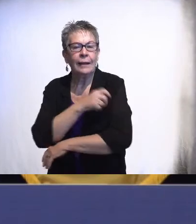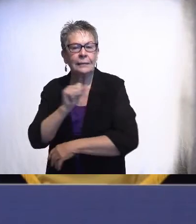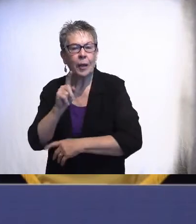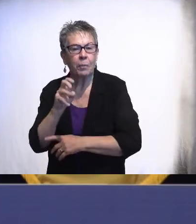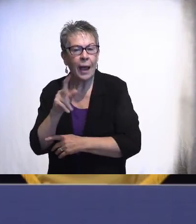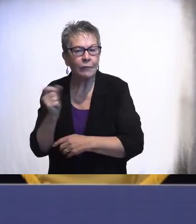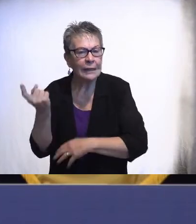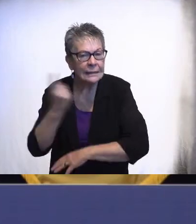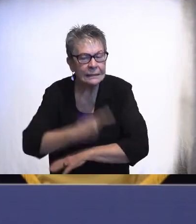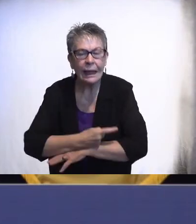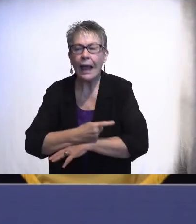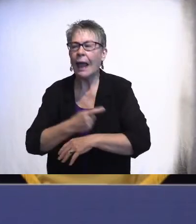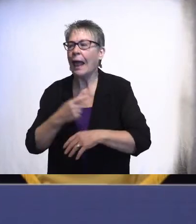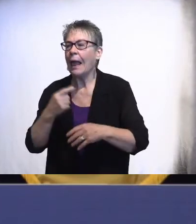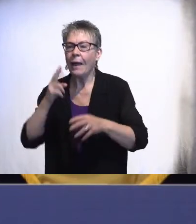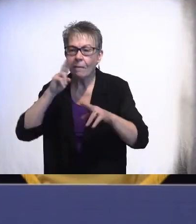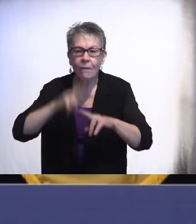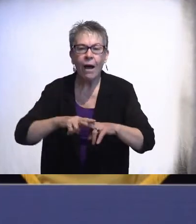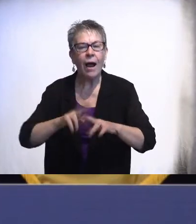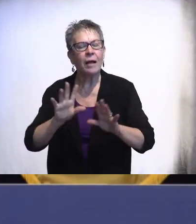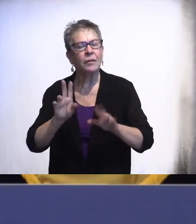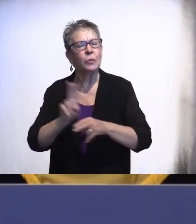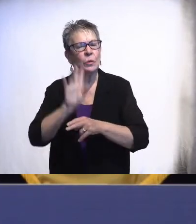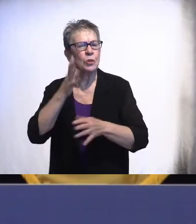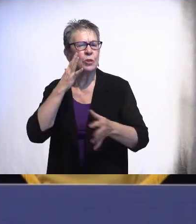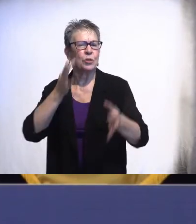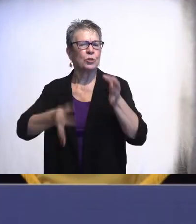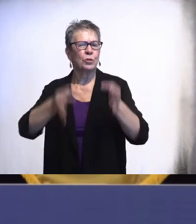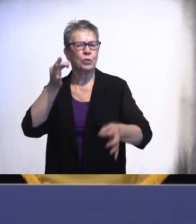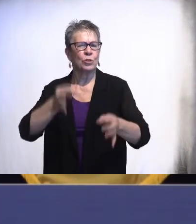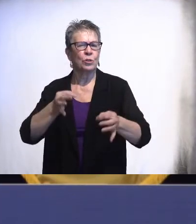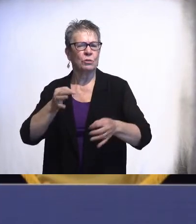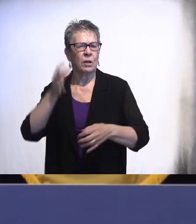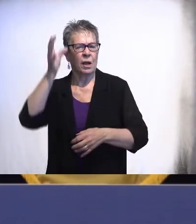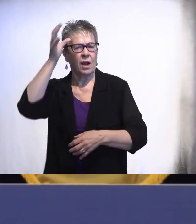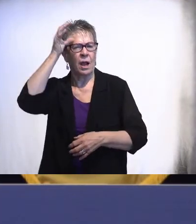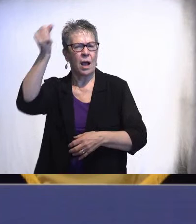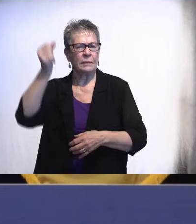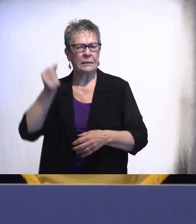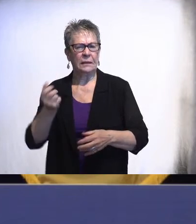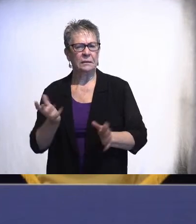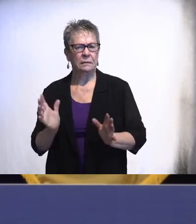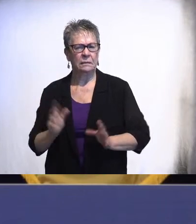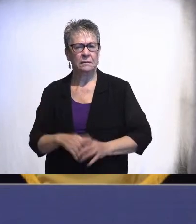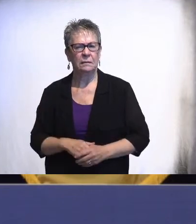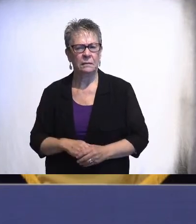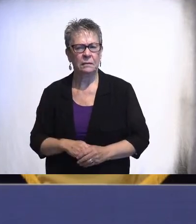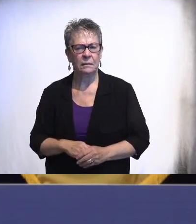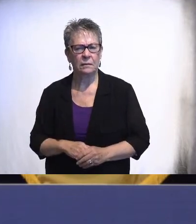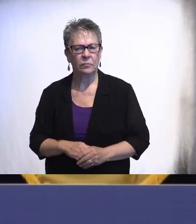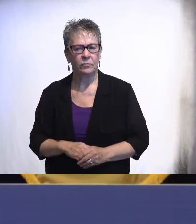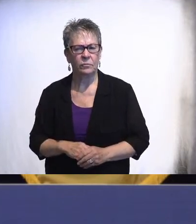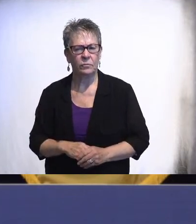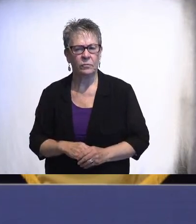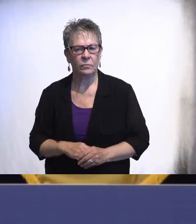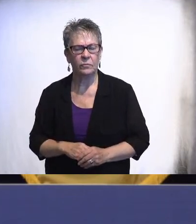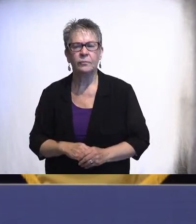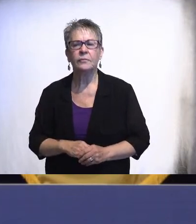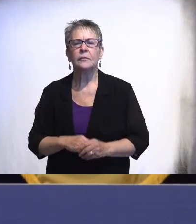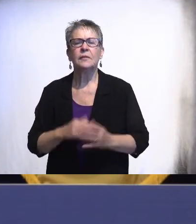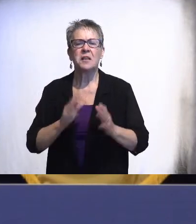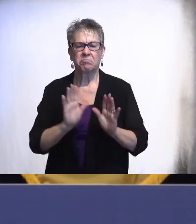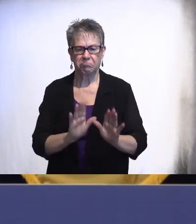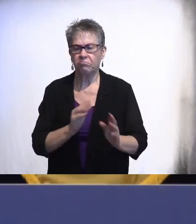we can ask folks, right? Okay. Carly, is that you? Yeah, thank you, Governor. How are you? I'm doing well. The CDC is